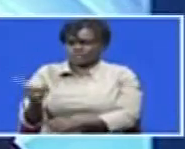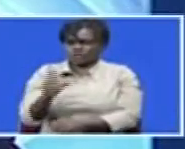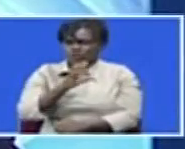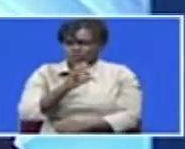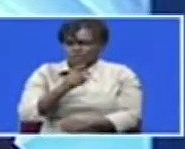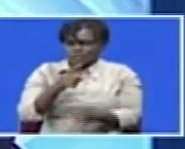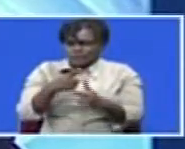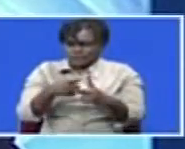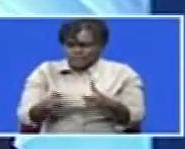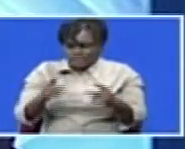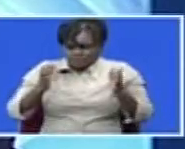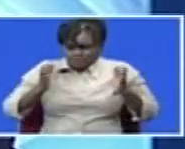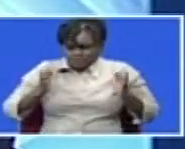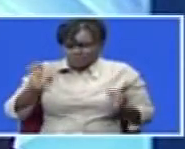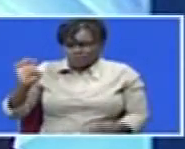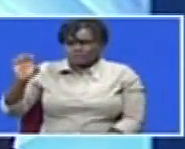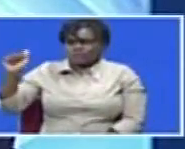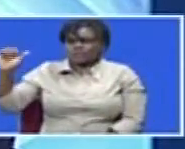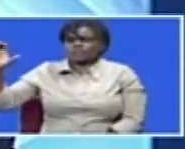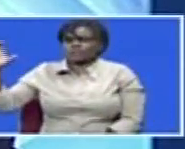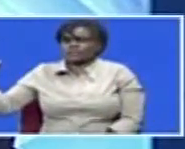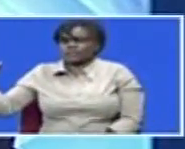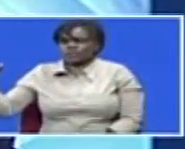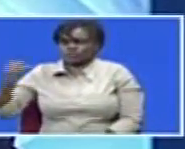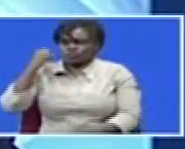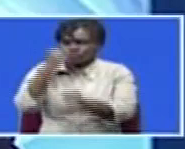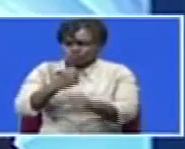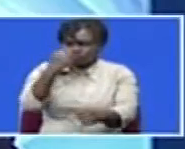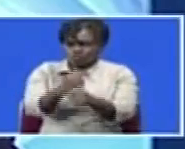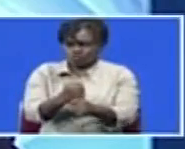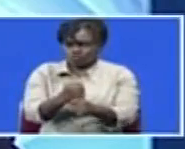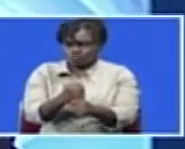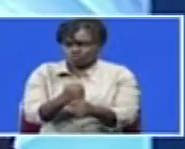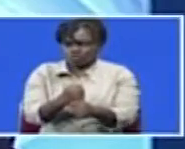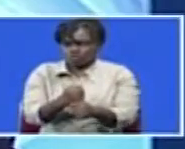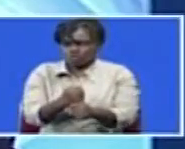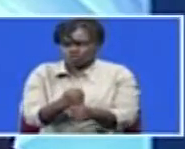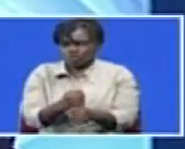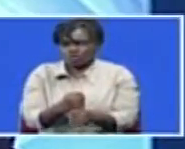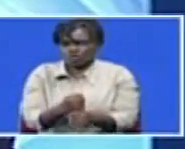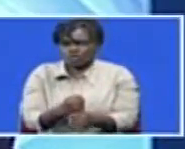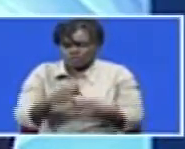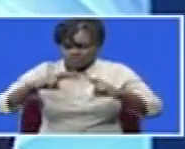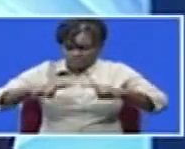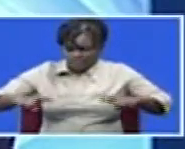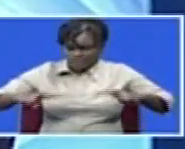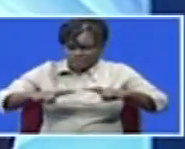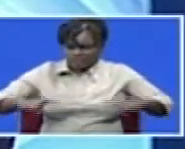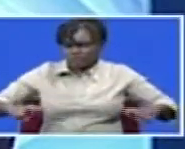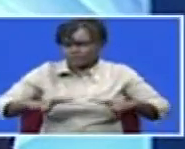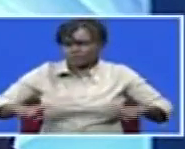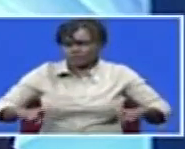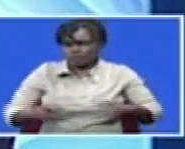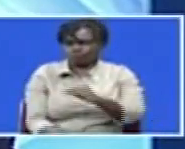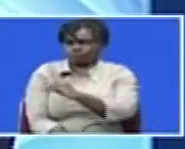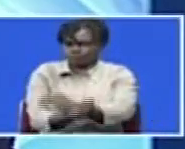commissioned by the Ethics and Anti-Corruption Commission to carry out, and which coincidentally is investigating officials in her